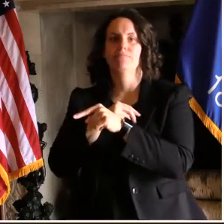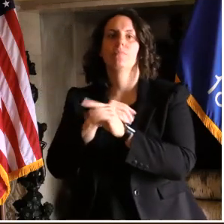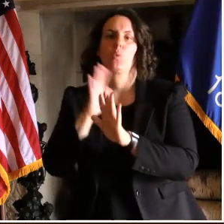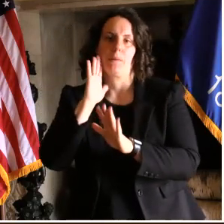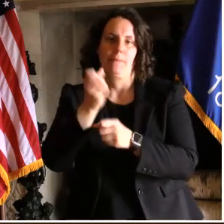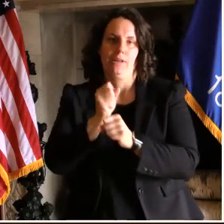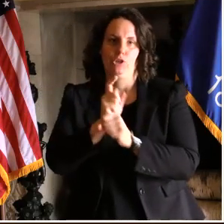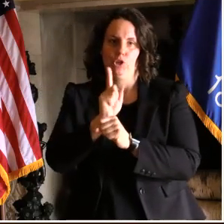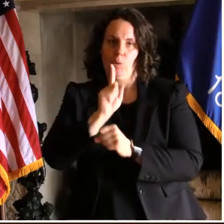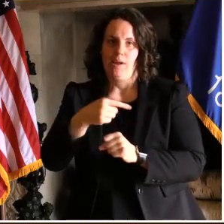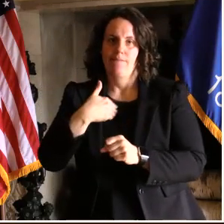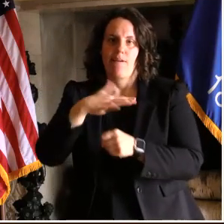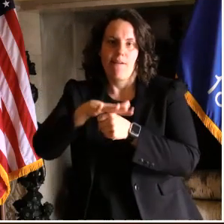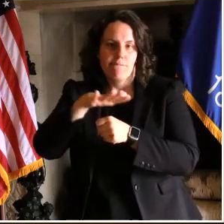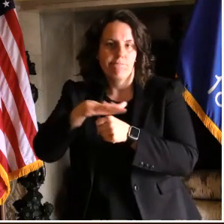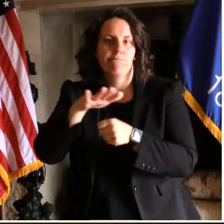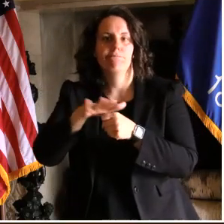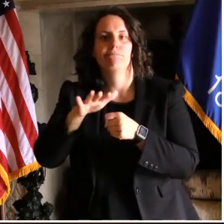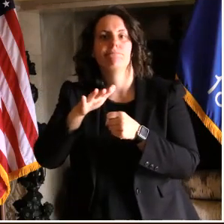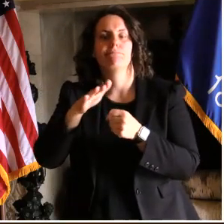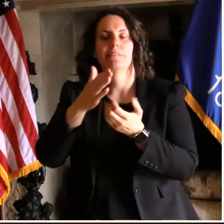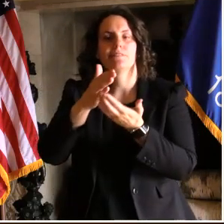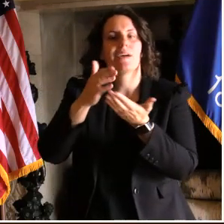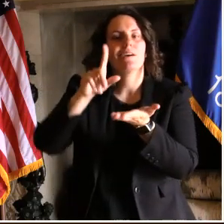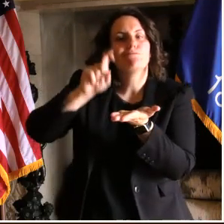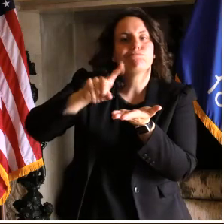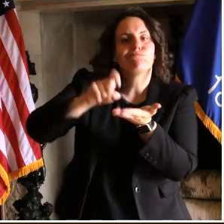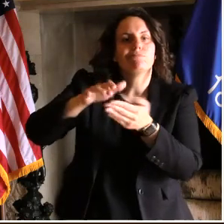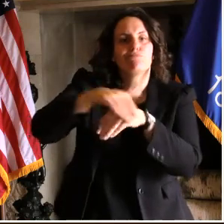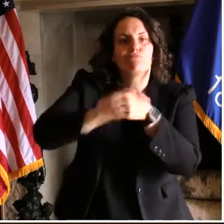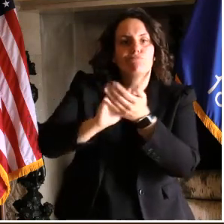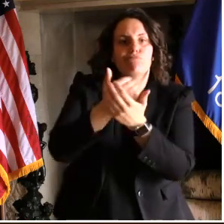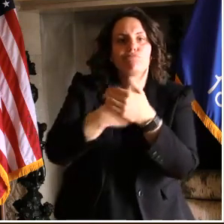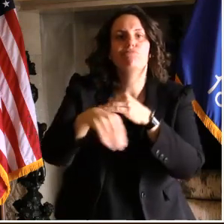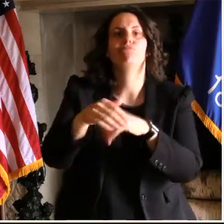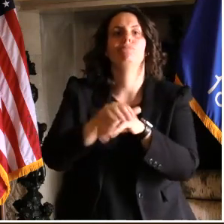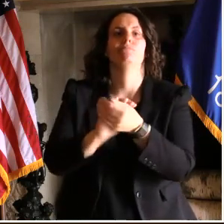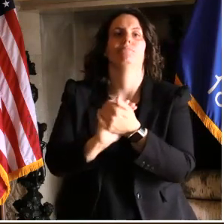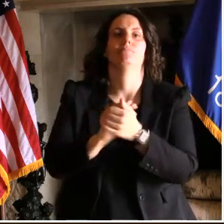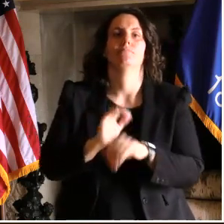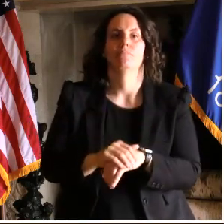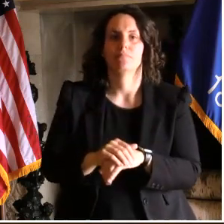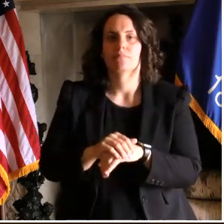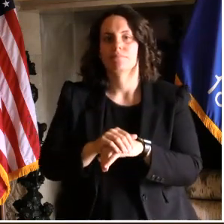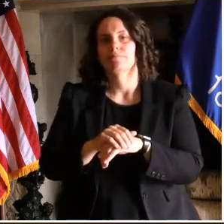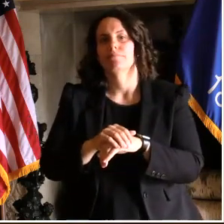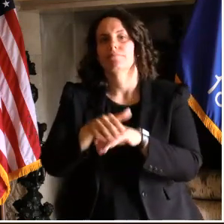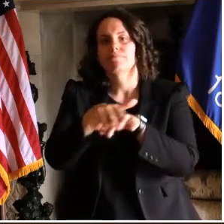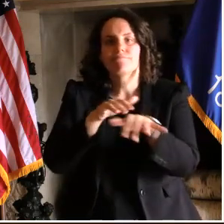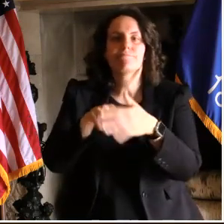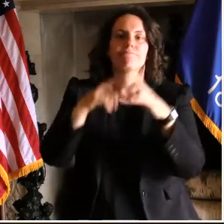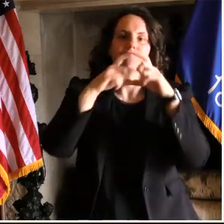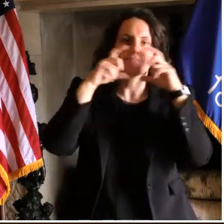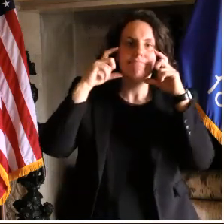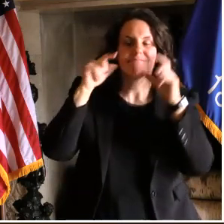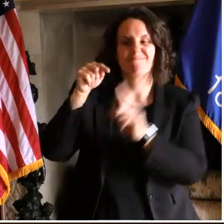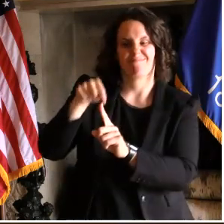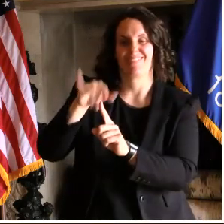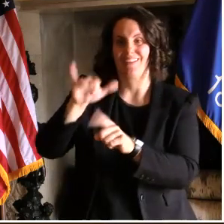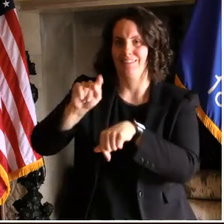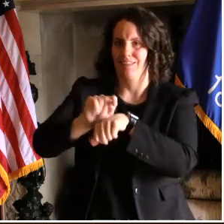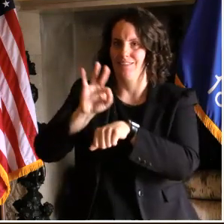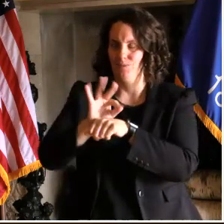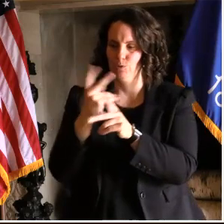hand sanitizer, ballots, envelopes for ballots, and other materials that they need. We're also looking